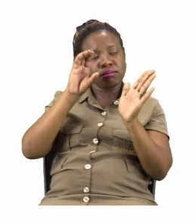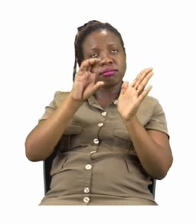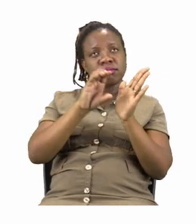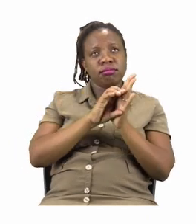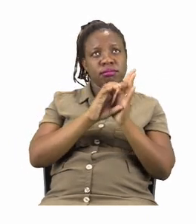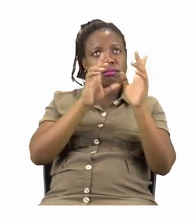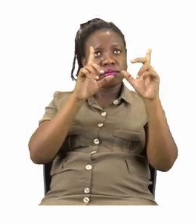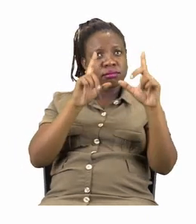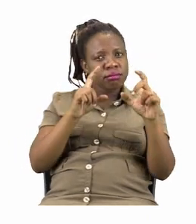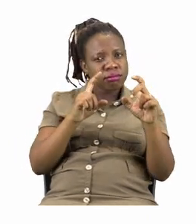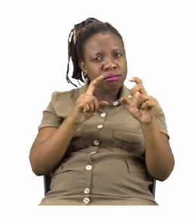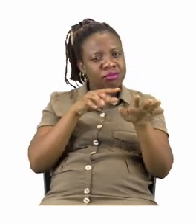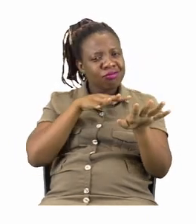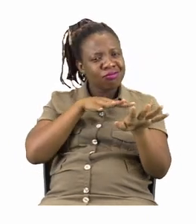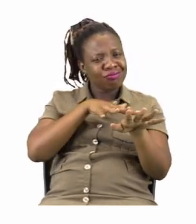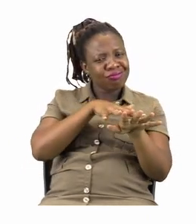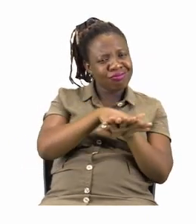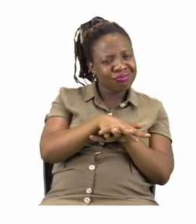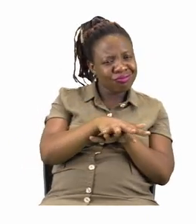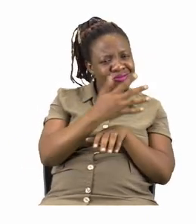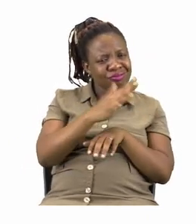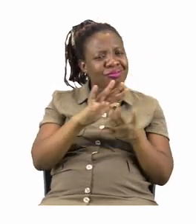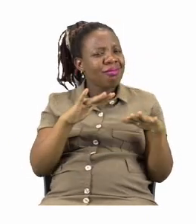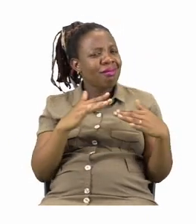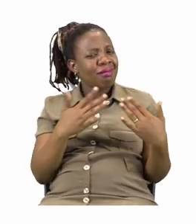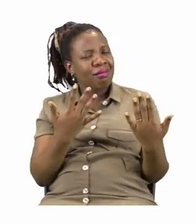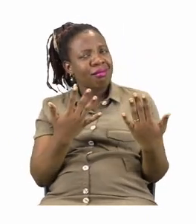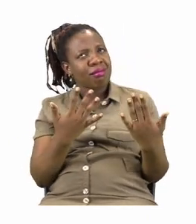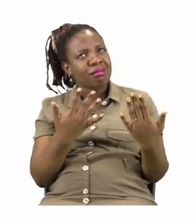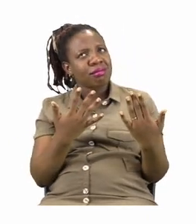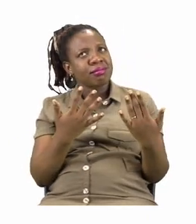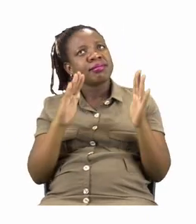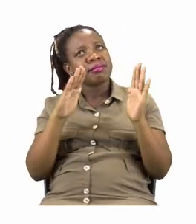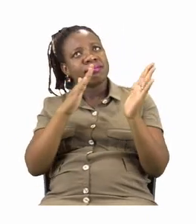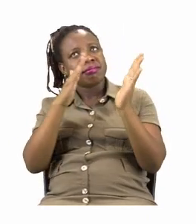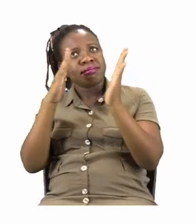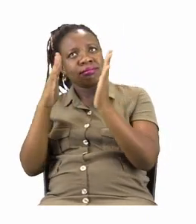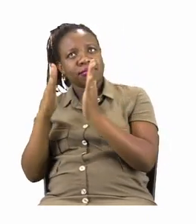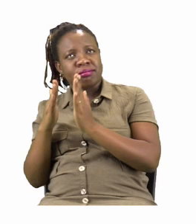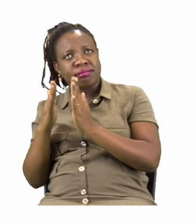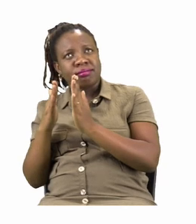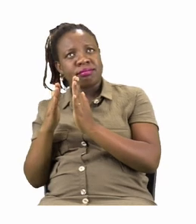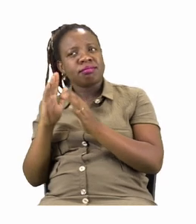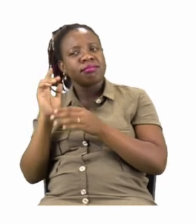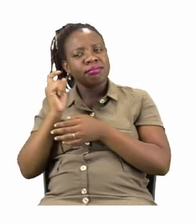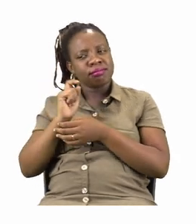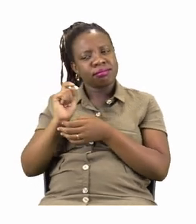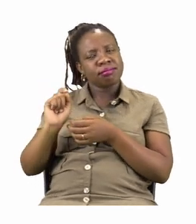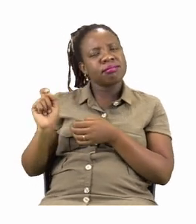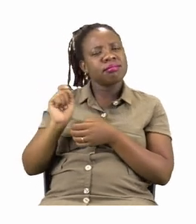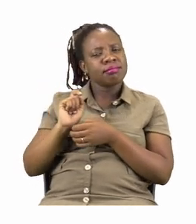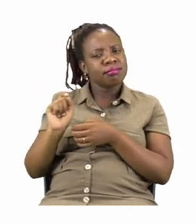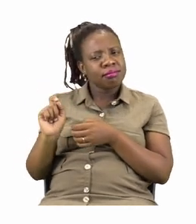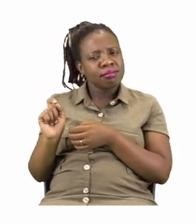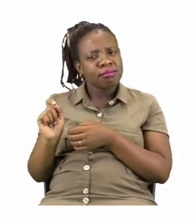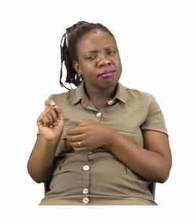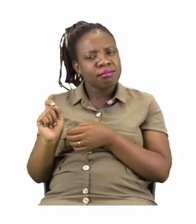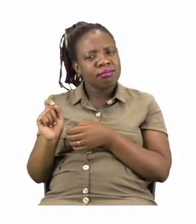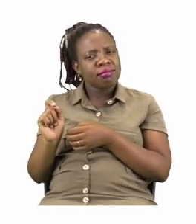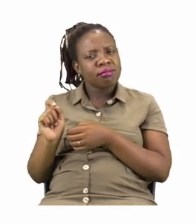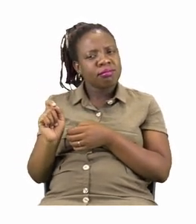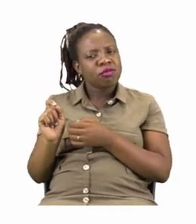are wasting water, and then you write a sentence to tell them how to